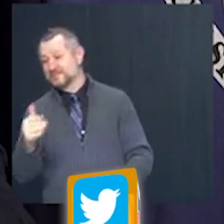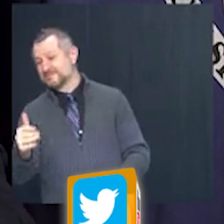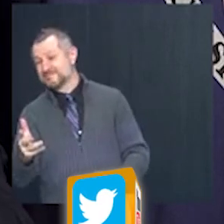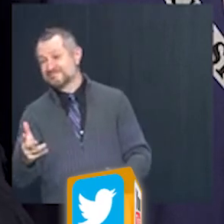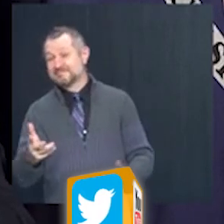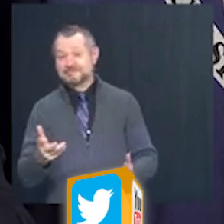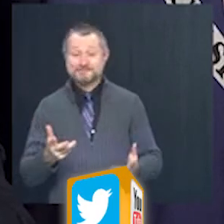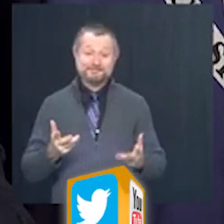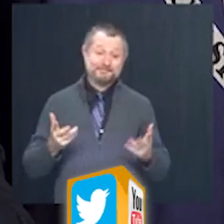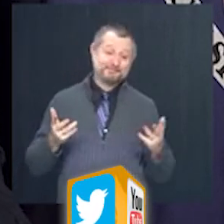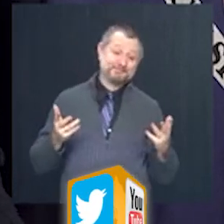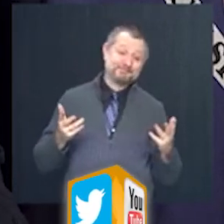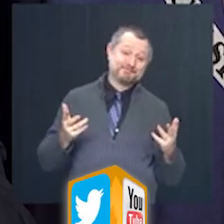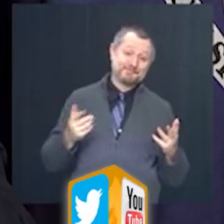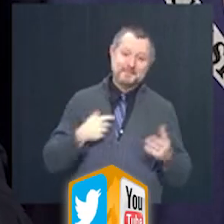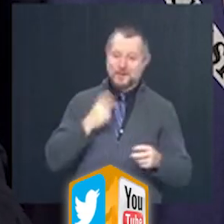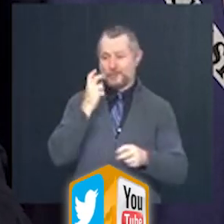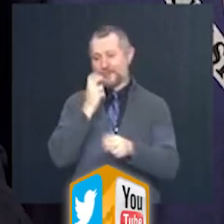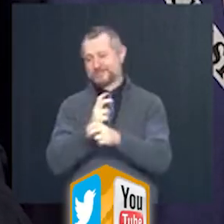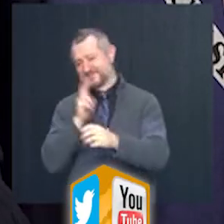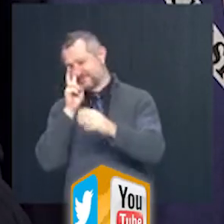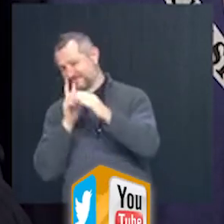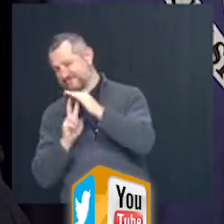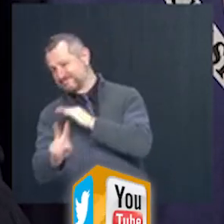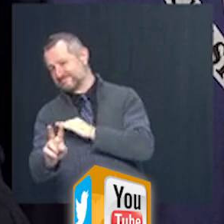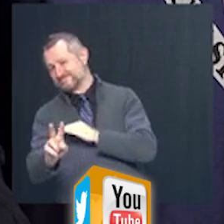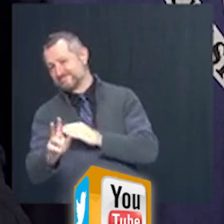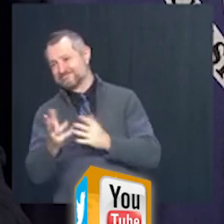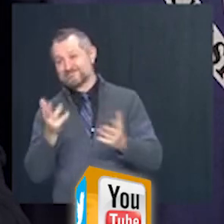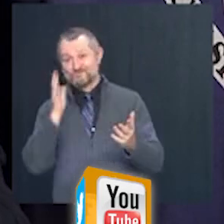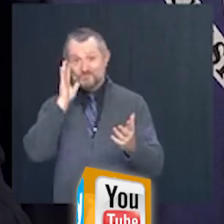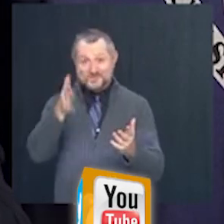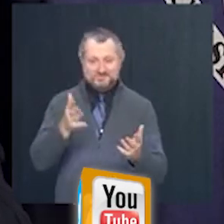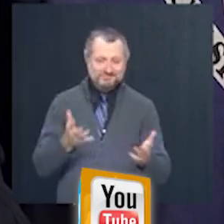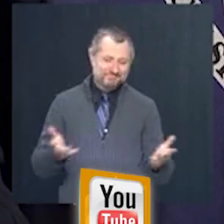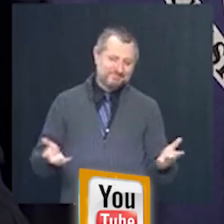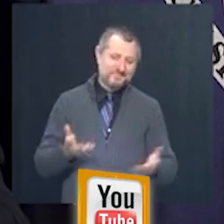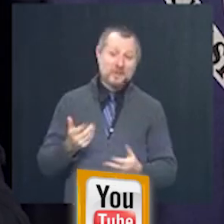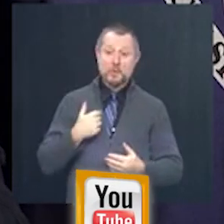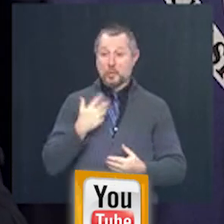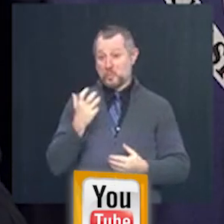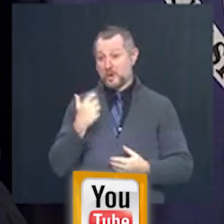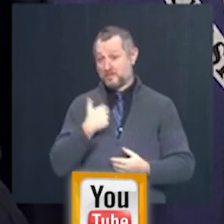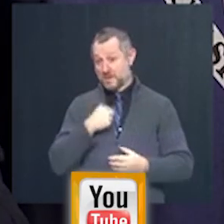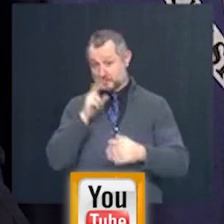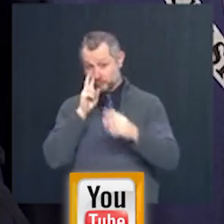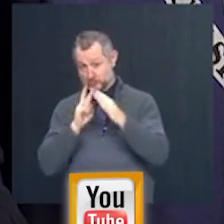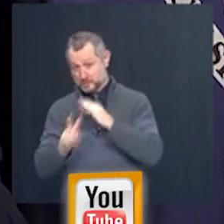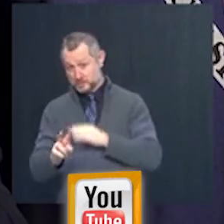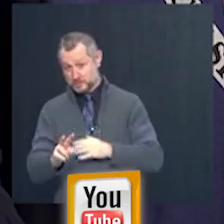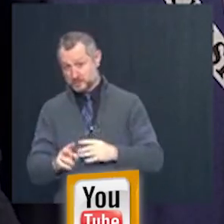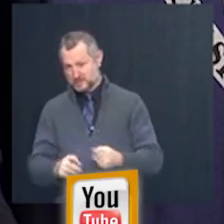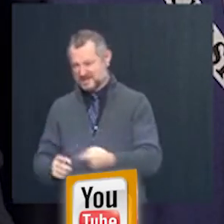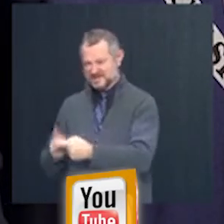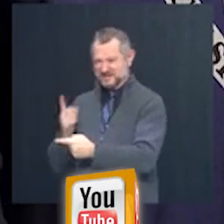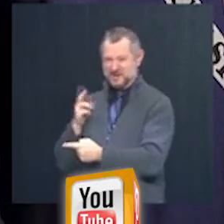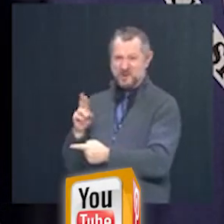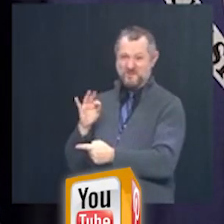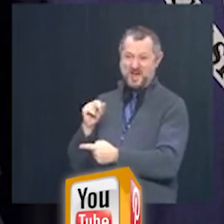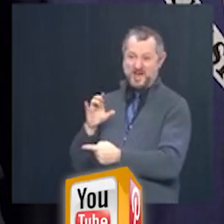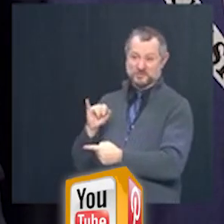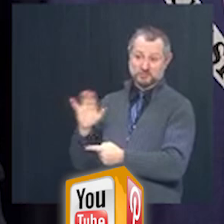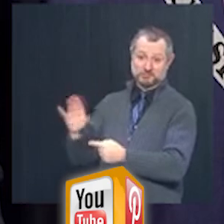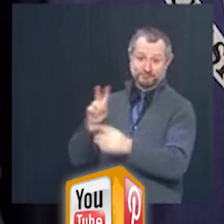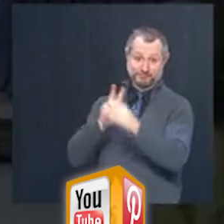road, nobody's been down. But that's, if you're crystal balling it, and that's what I heard Dr. Fauci to say and a lot of the projections to